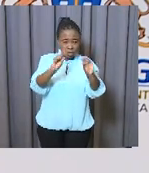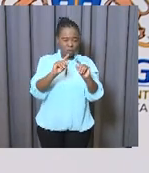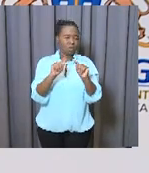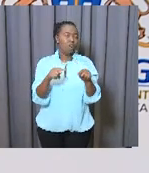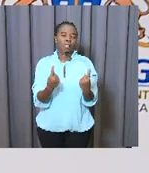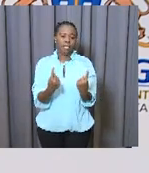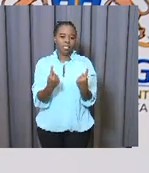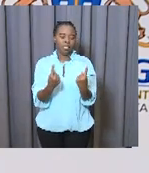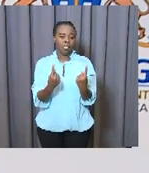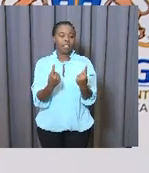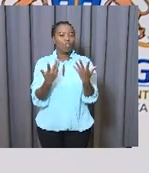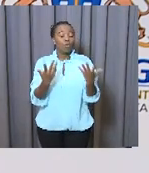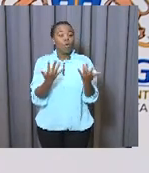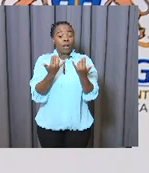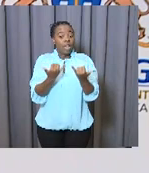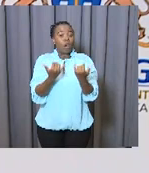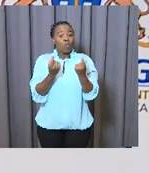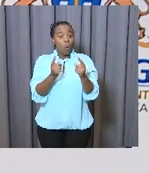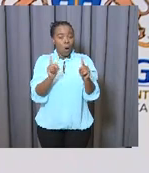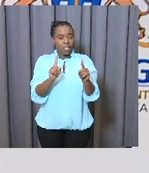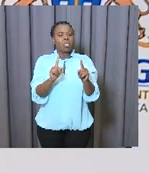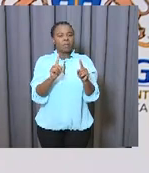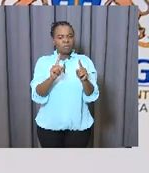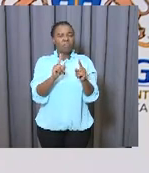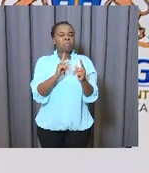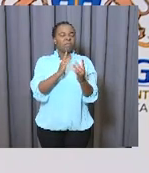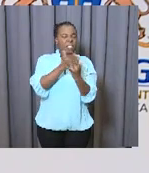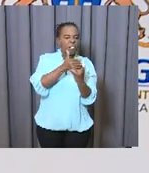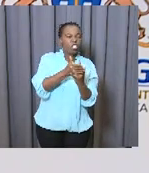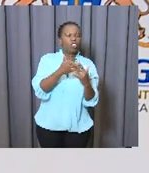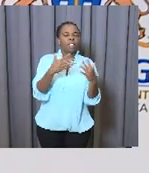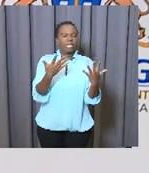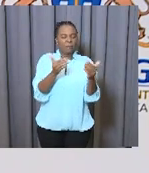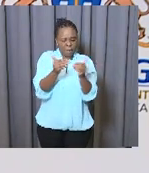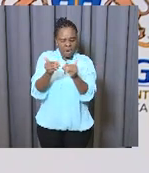is put in place measures of managing it,